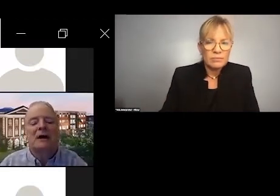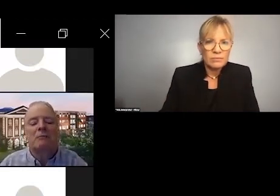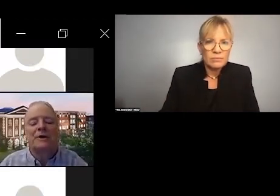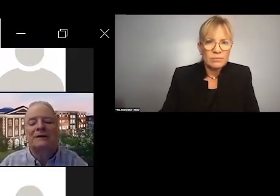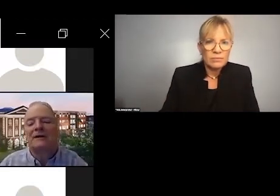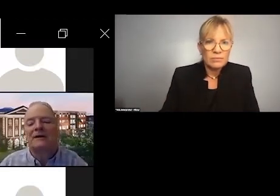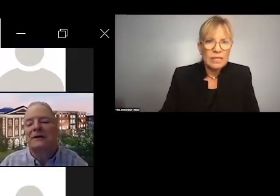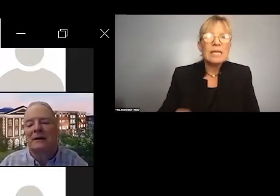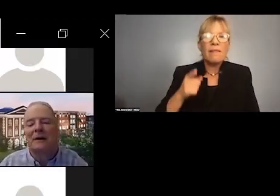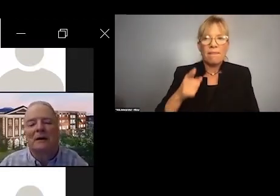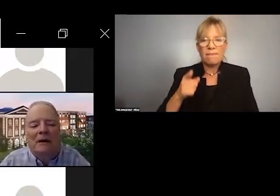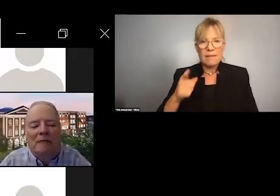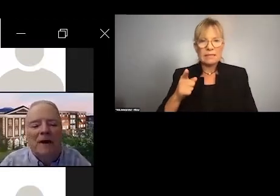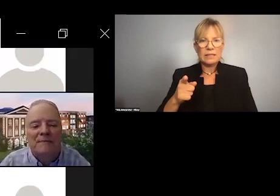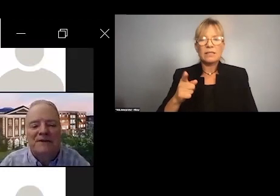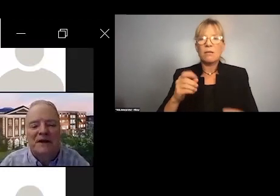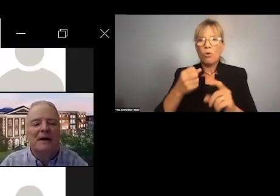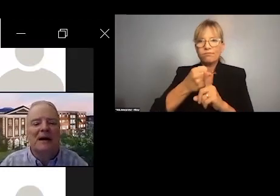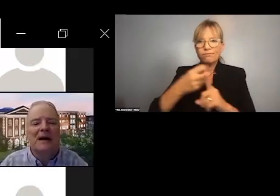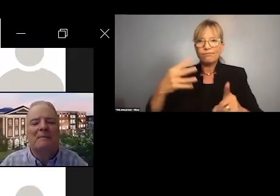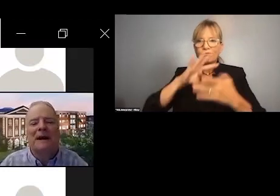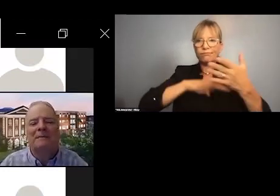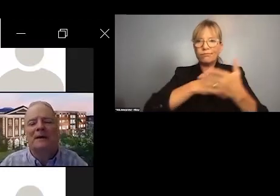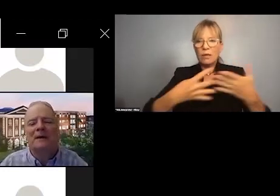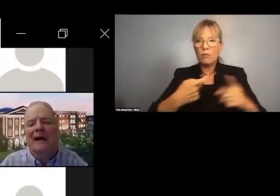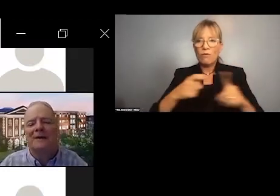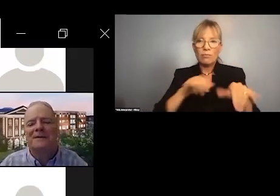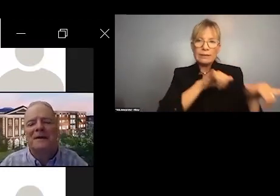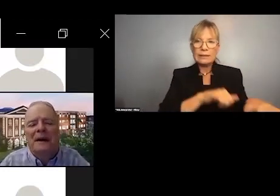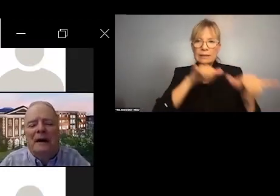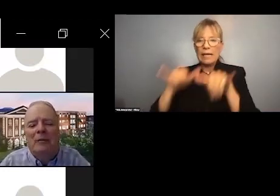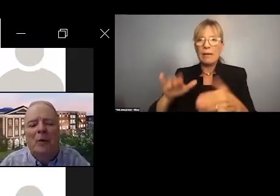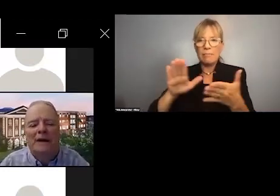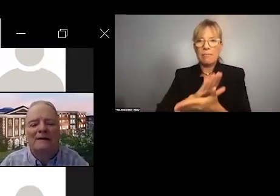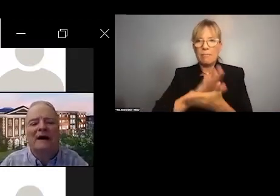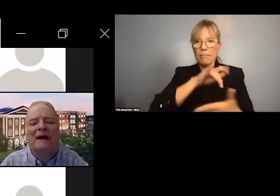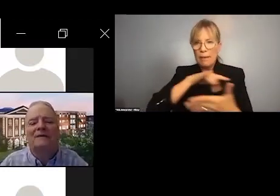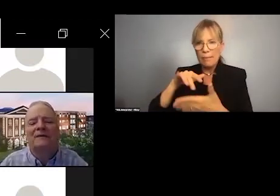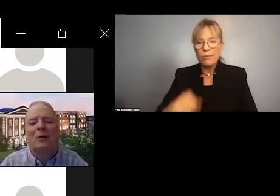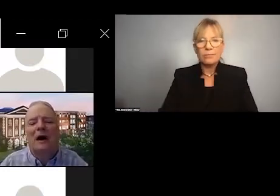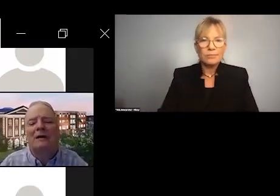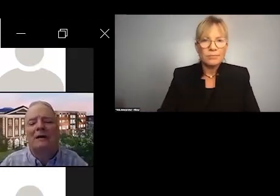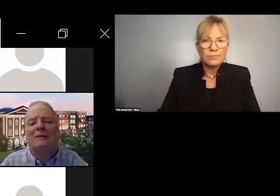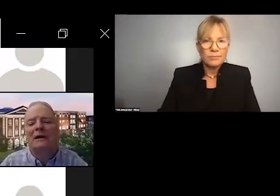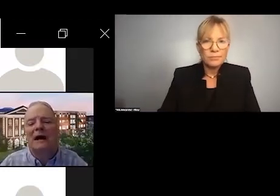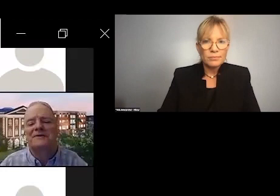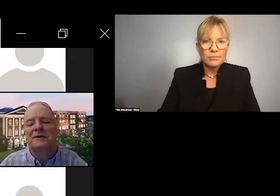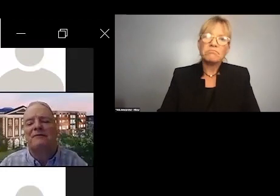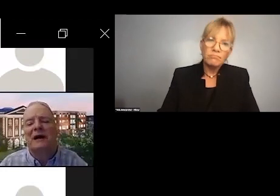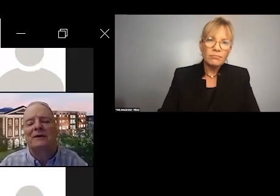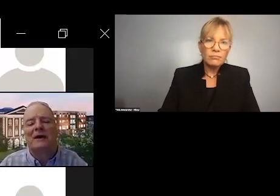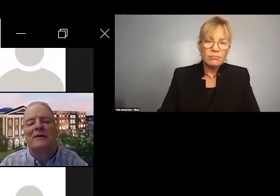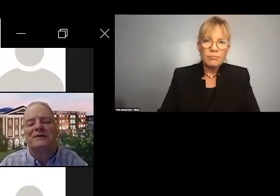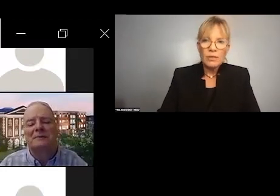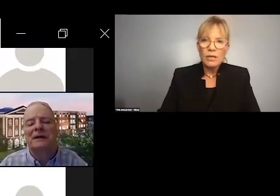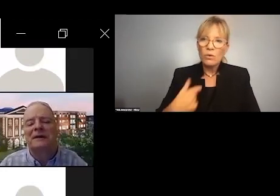And there's a much more detailed table from the same paper. And what, again, so I